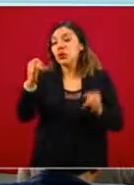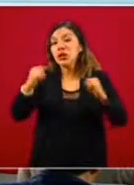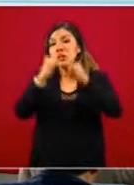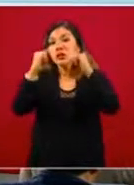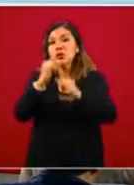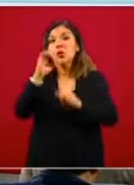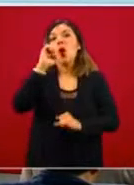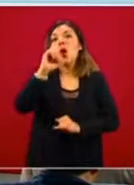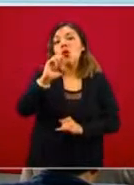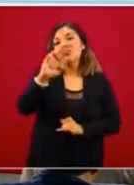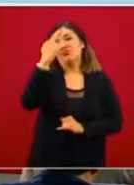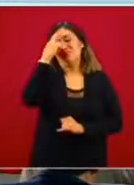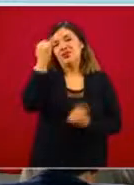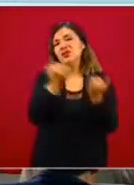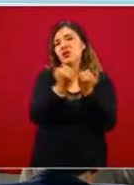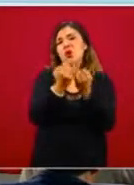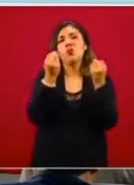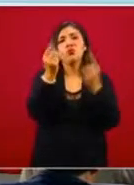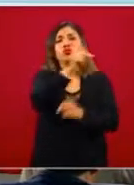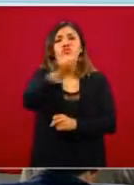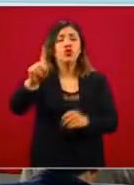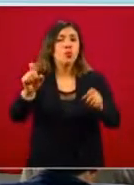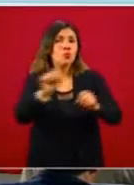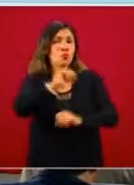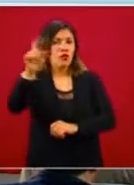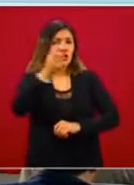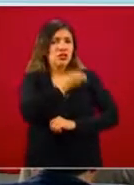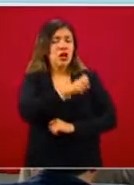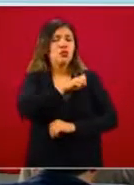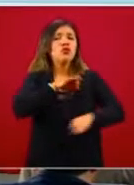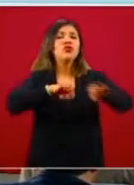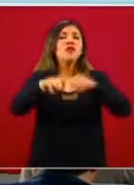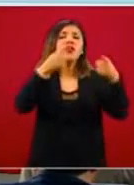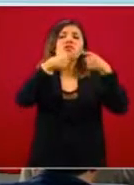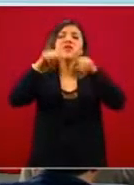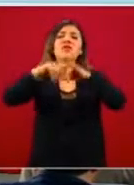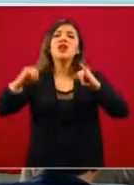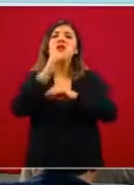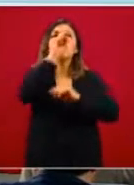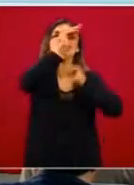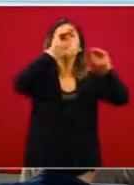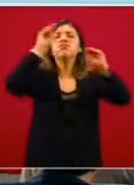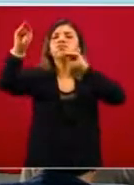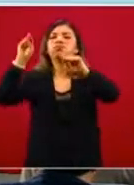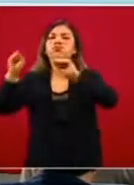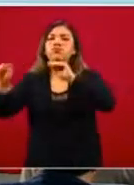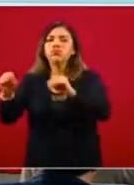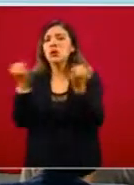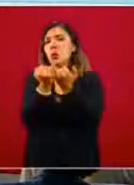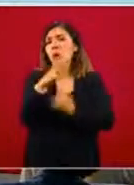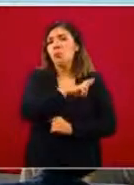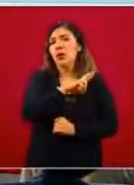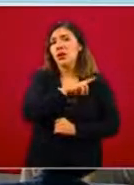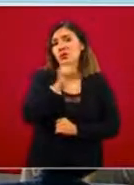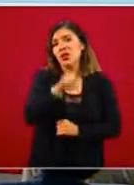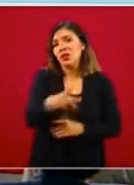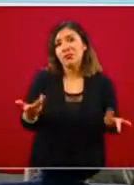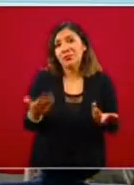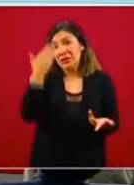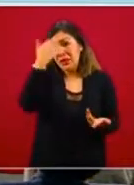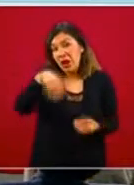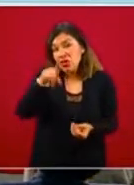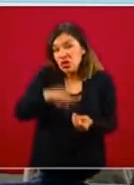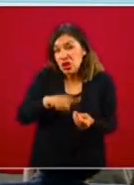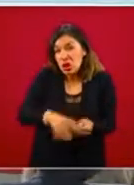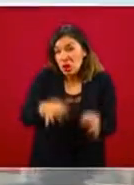have COVID-19. We have to remember, though, that many healthcare professionals work at numerous institutions,